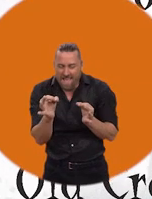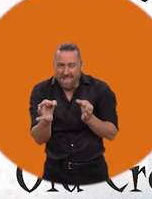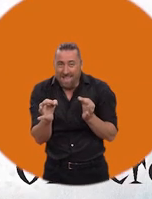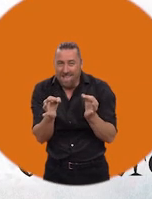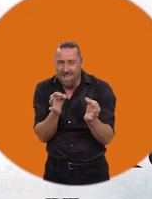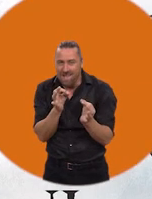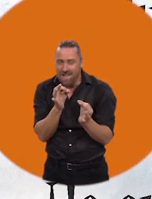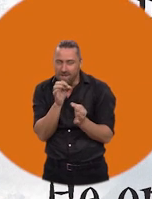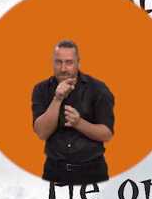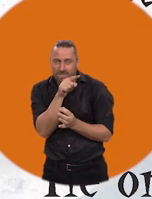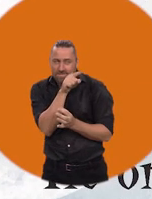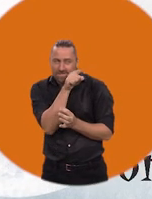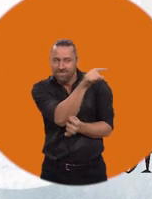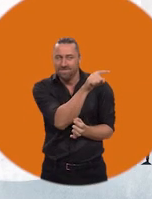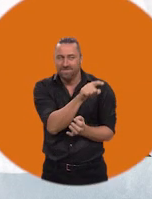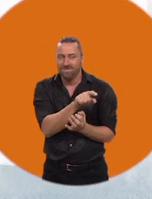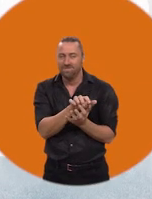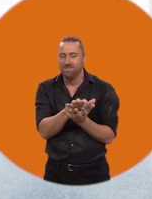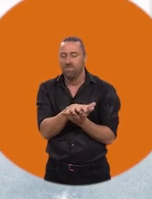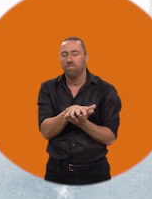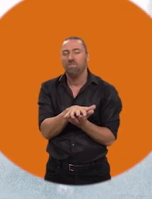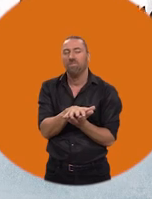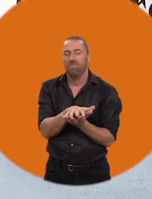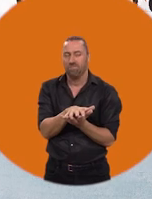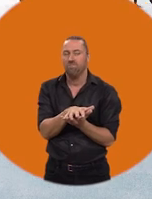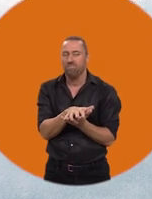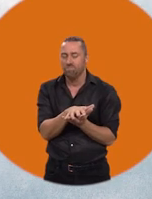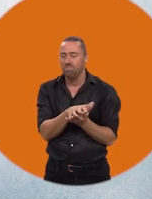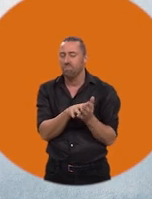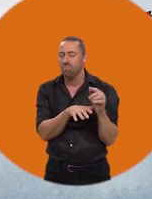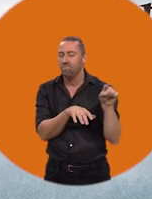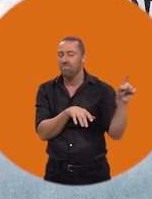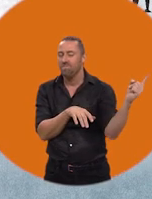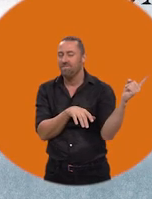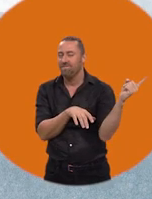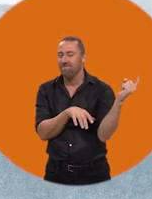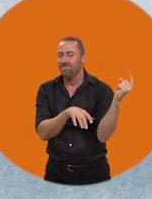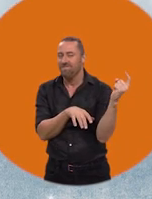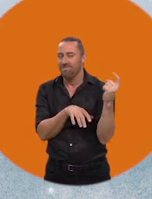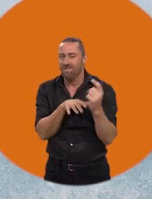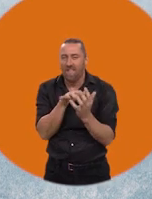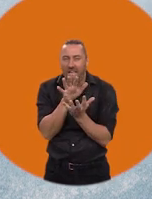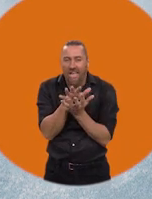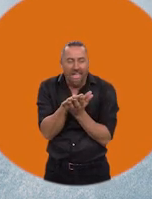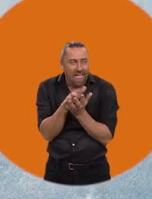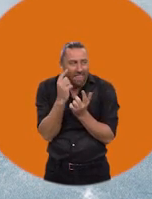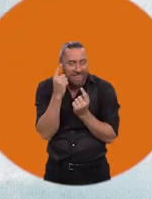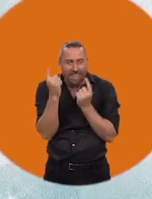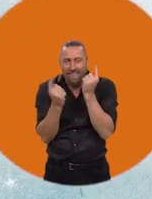He only had one creature set in his sight. The one thing that night that kept his lips